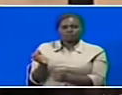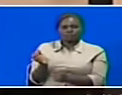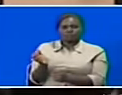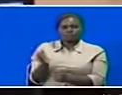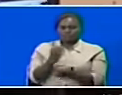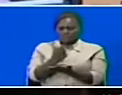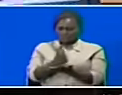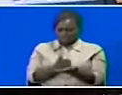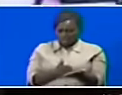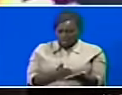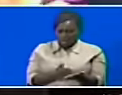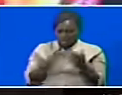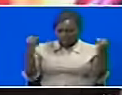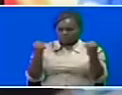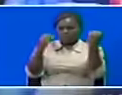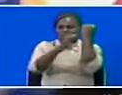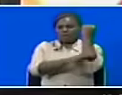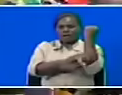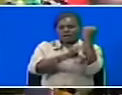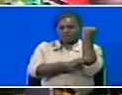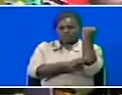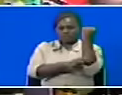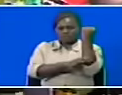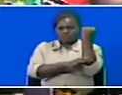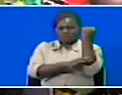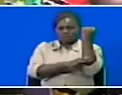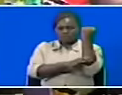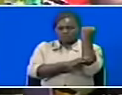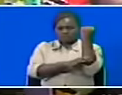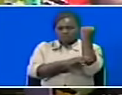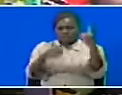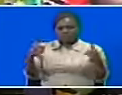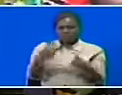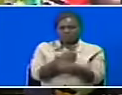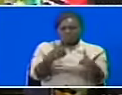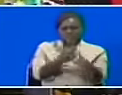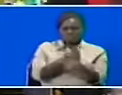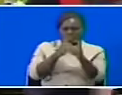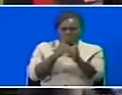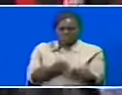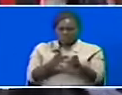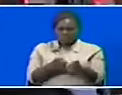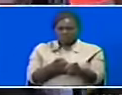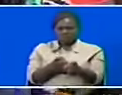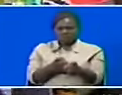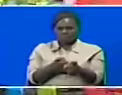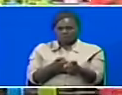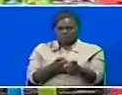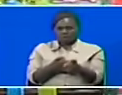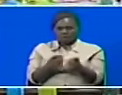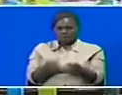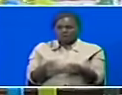Some ASD champions in the country, such as the Kaizora Institute and the Differently Talented Society of Kenya, have sought to